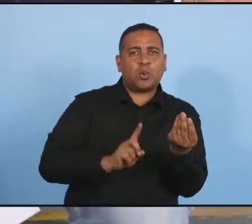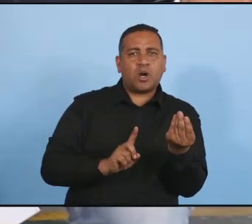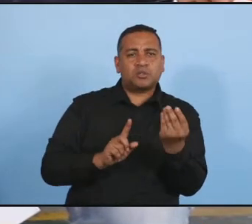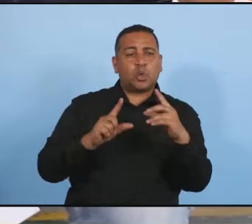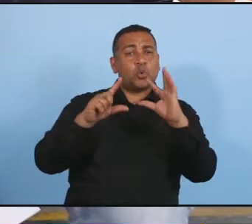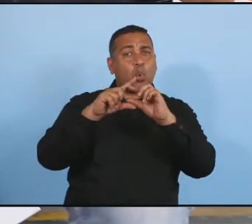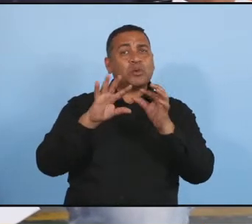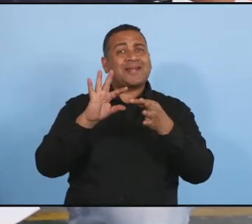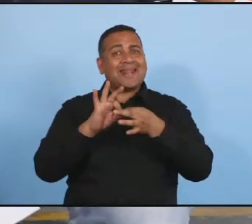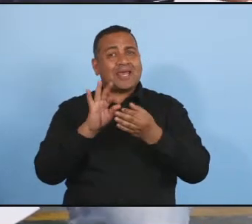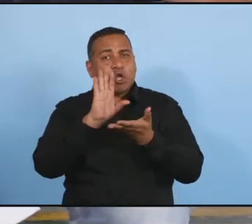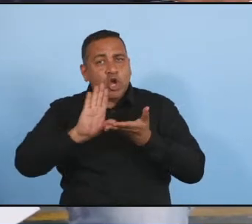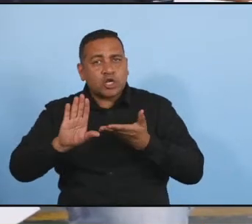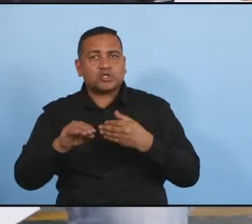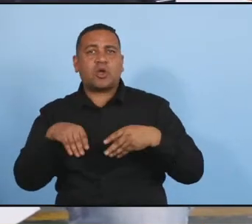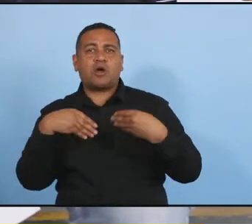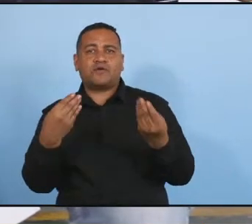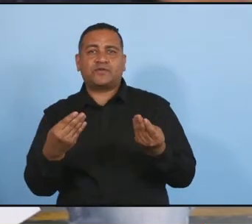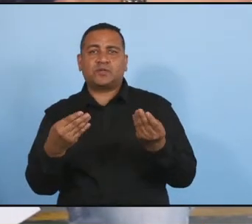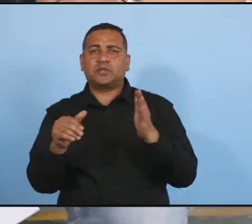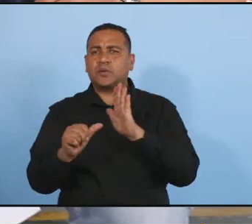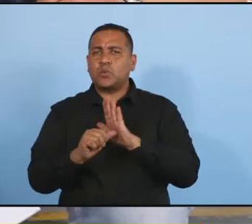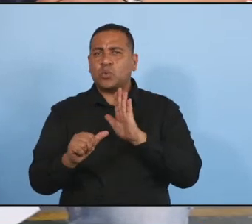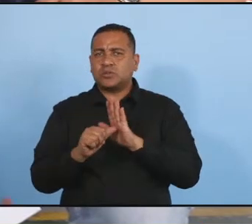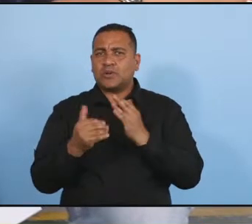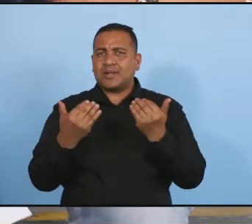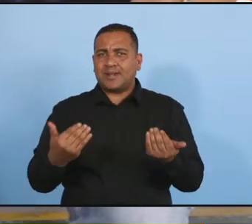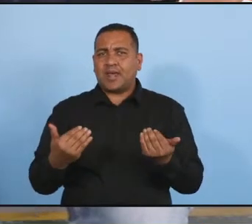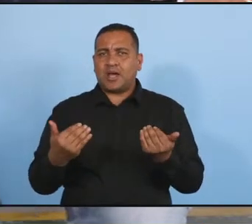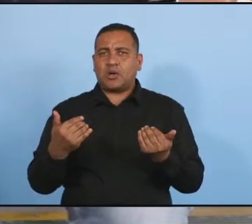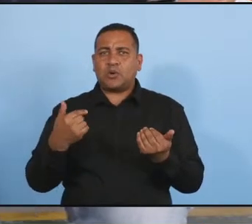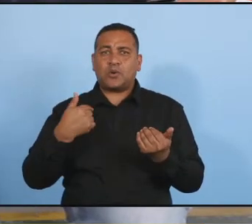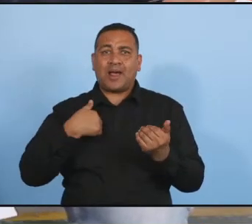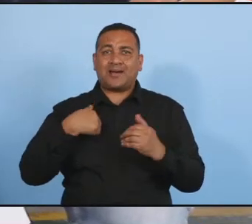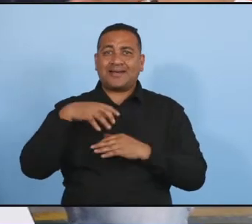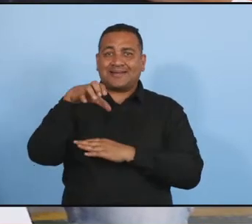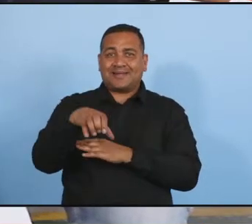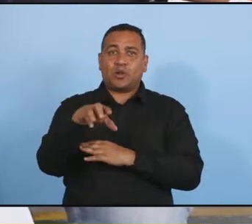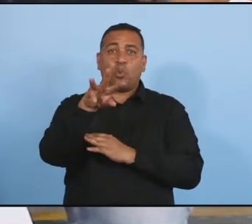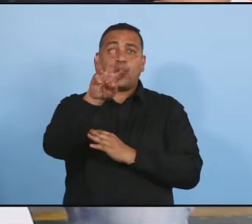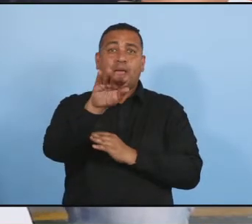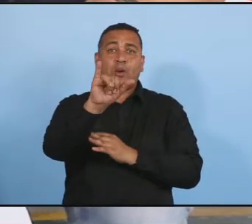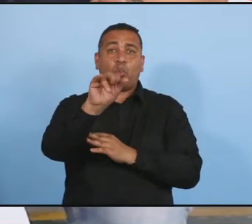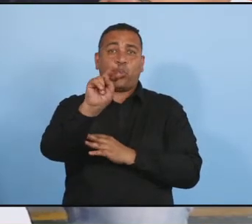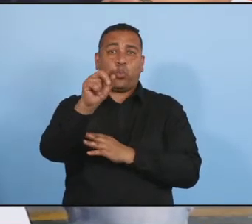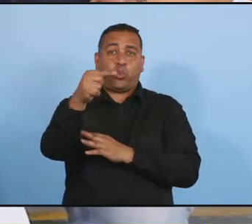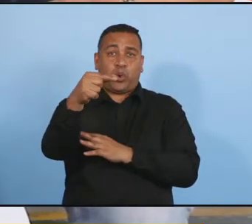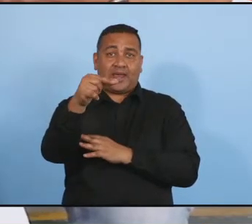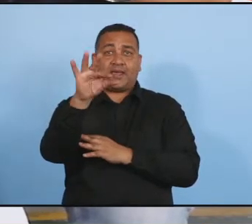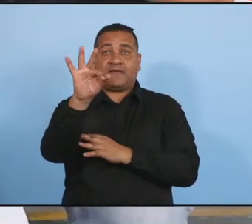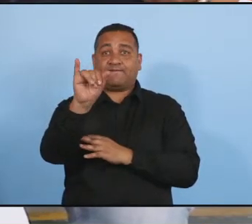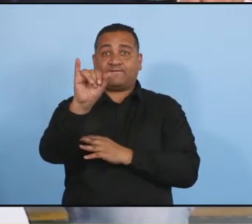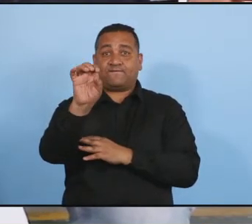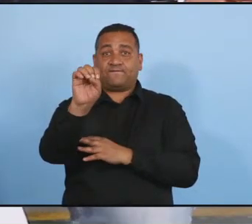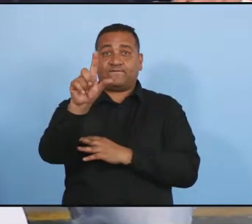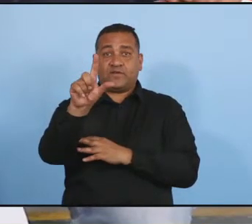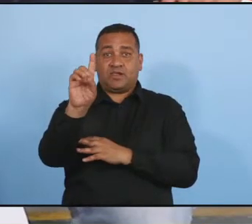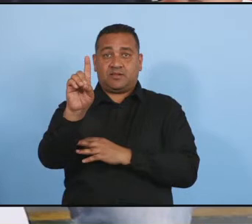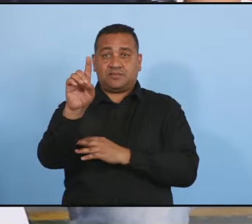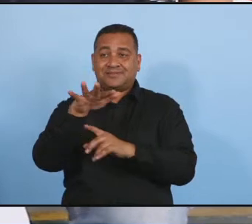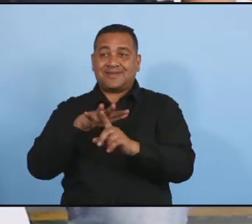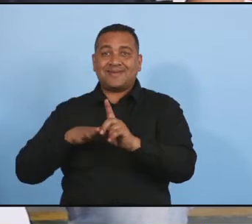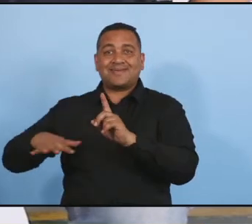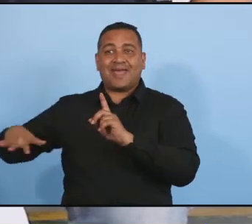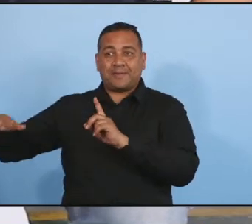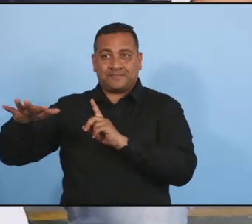College. And more importantly, today we were at the Wingfield campus, which specializes in the mechanical engineering, many courses as far as